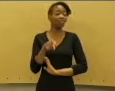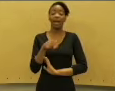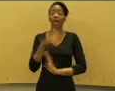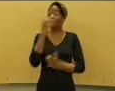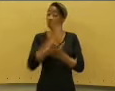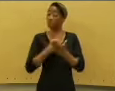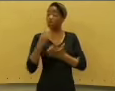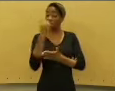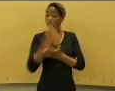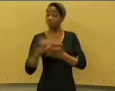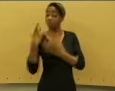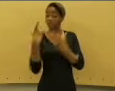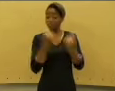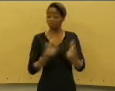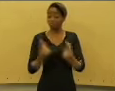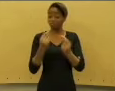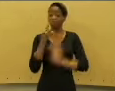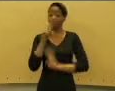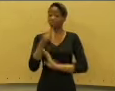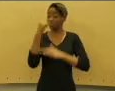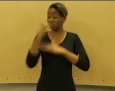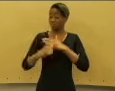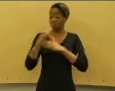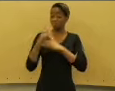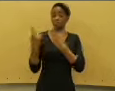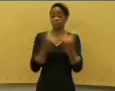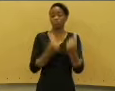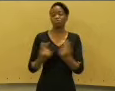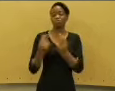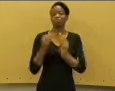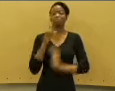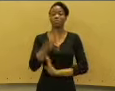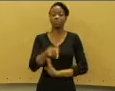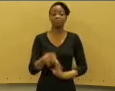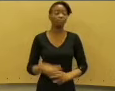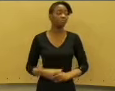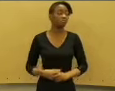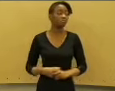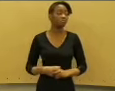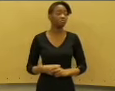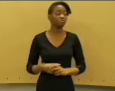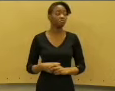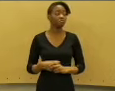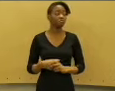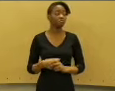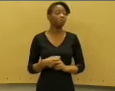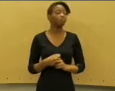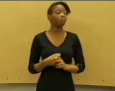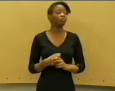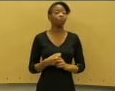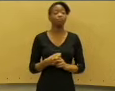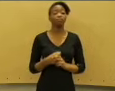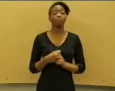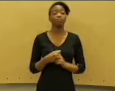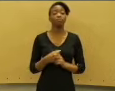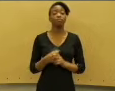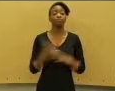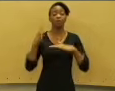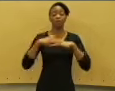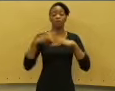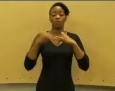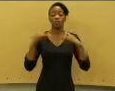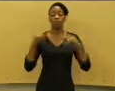Yes. What a question. All right. Should I come up to you? We've got another question from